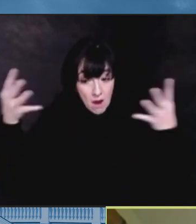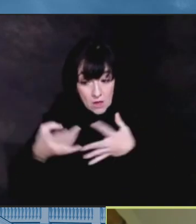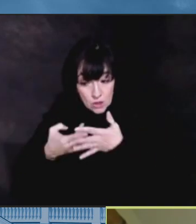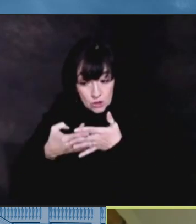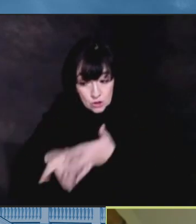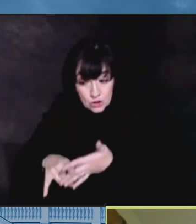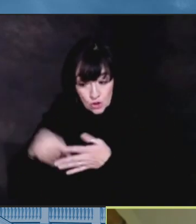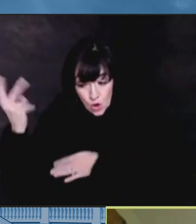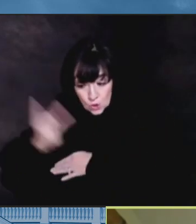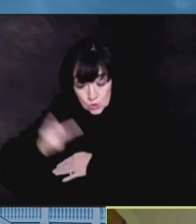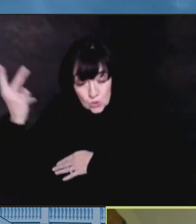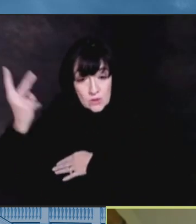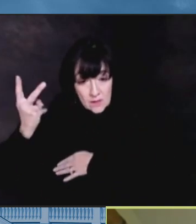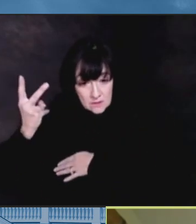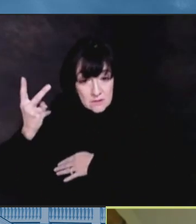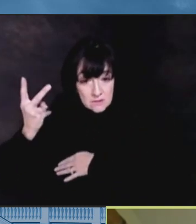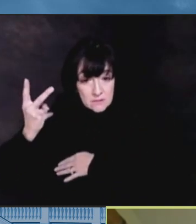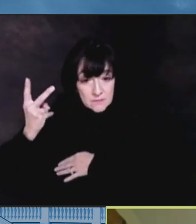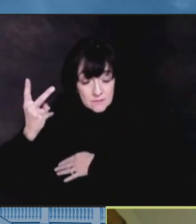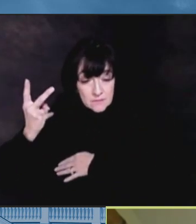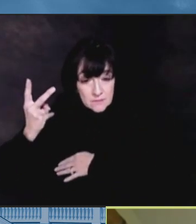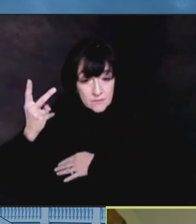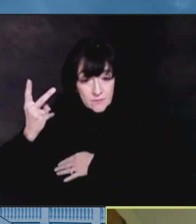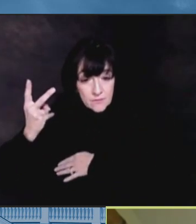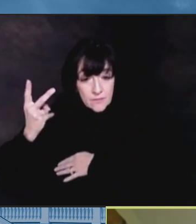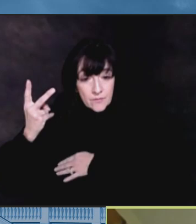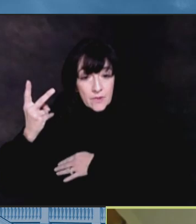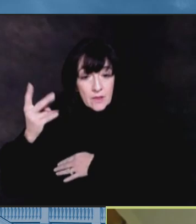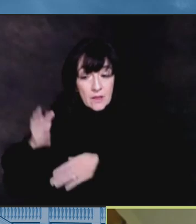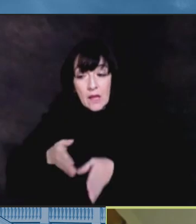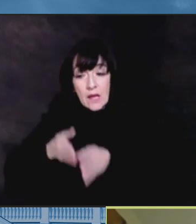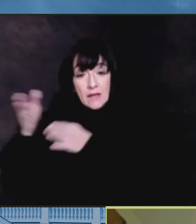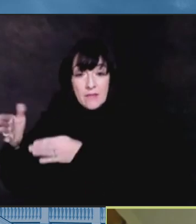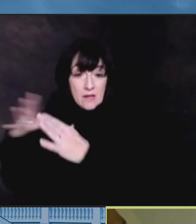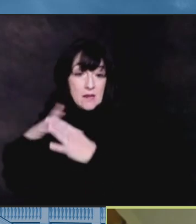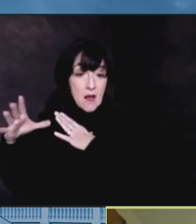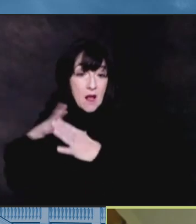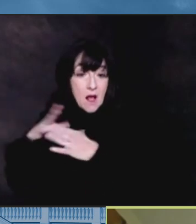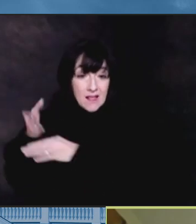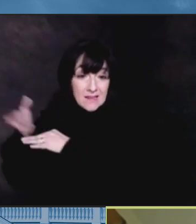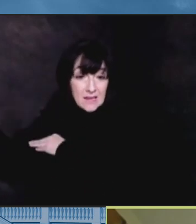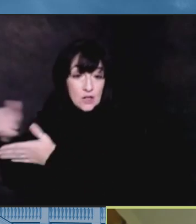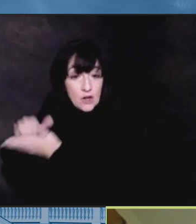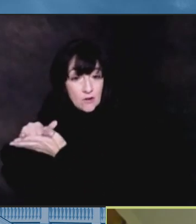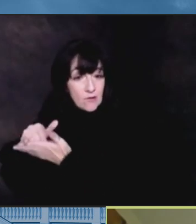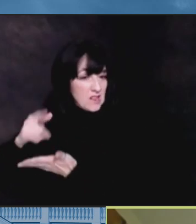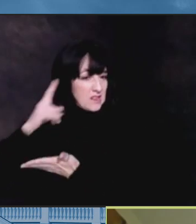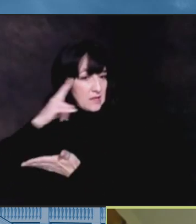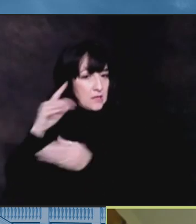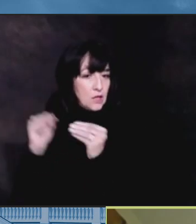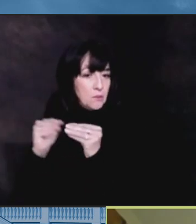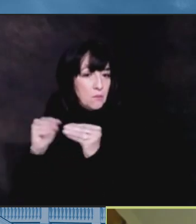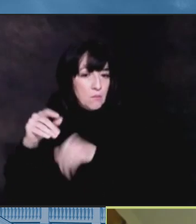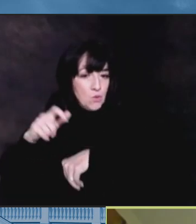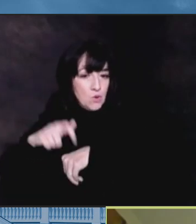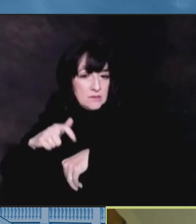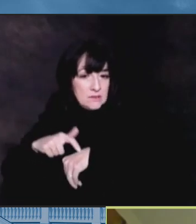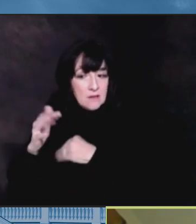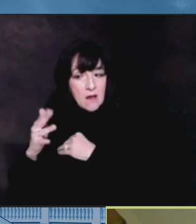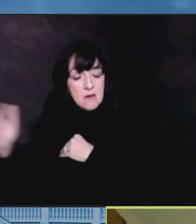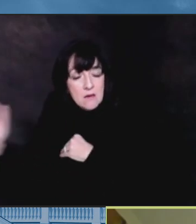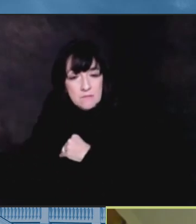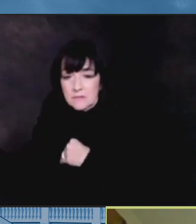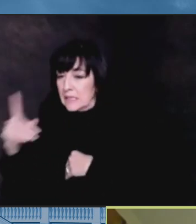two days. Then, we get into the holiday season. So we have a little bit more time there. So I think you're going to see just as many